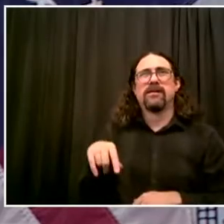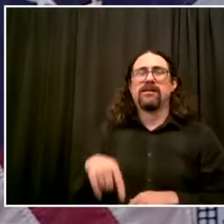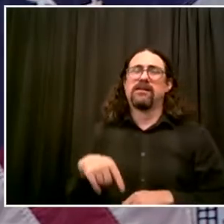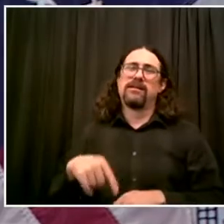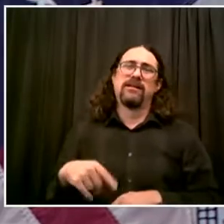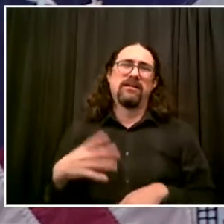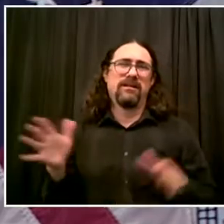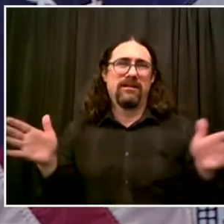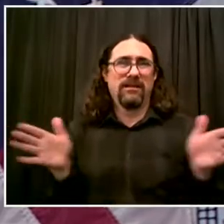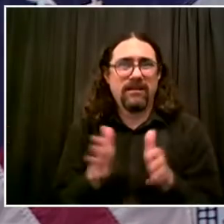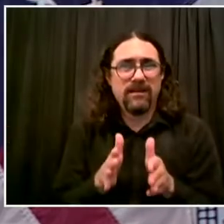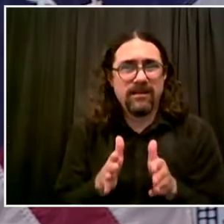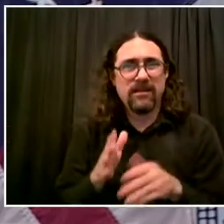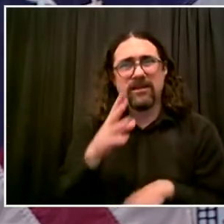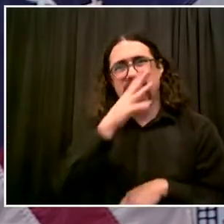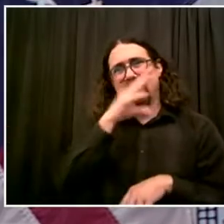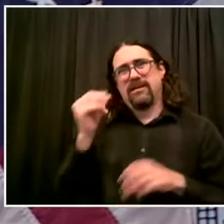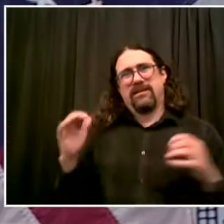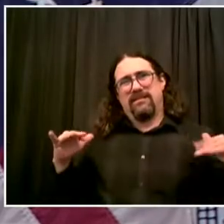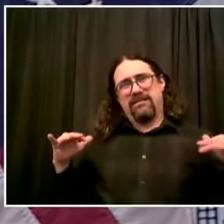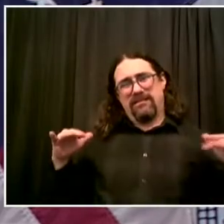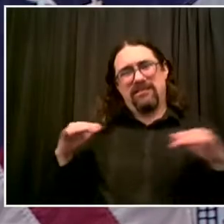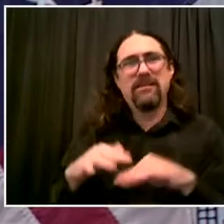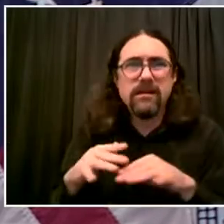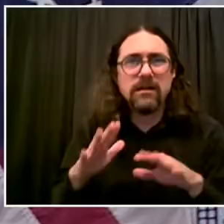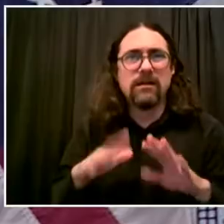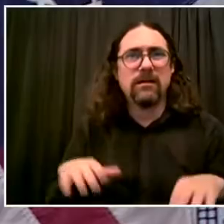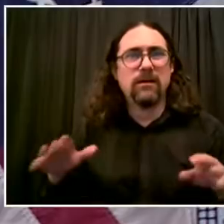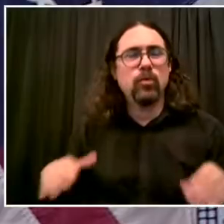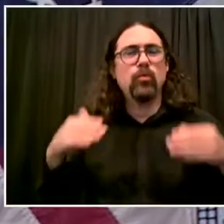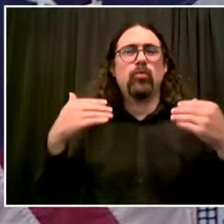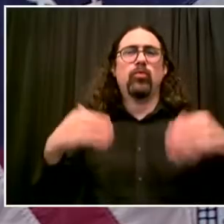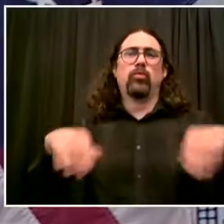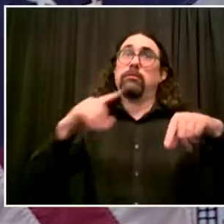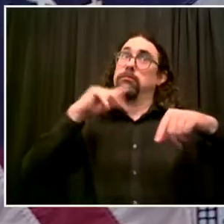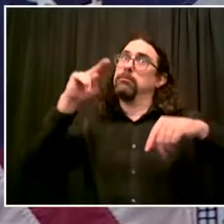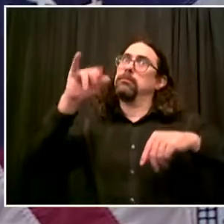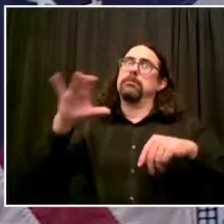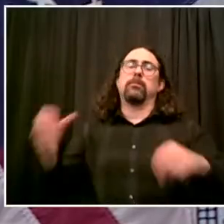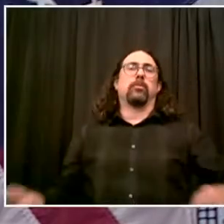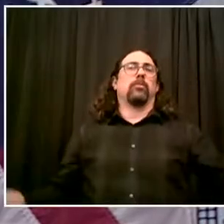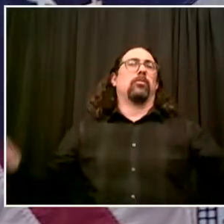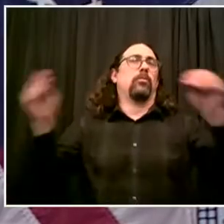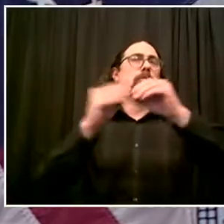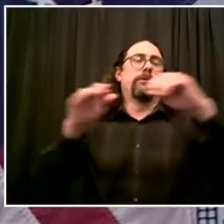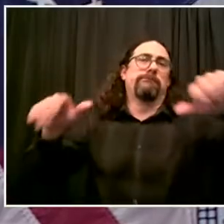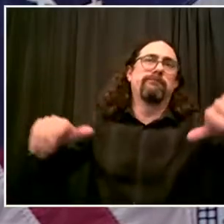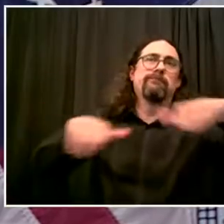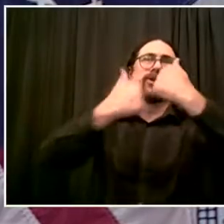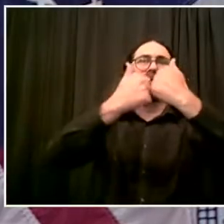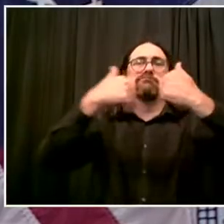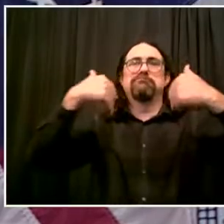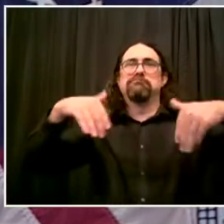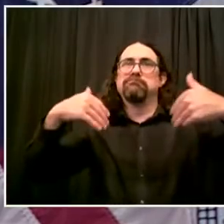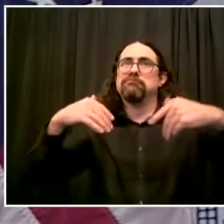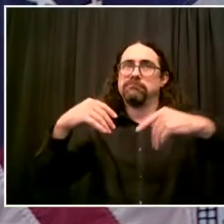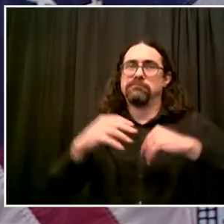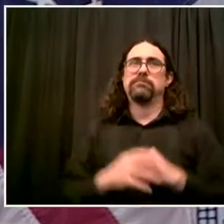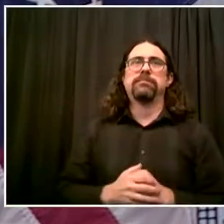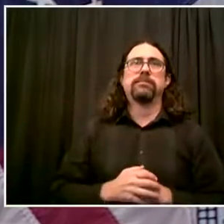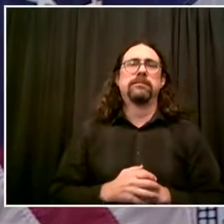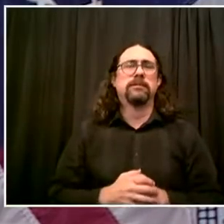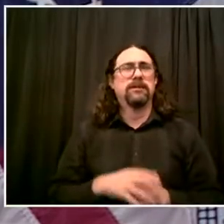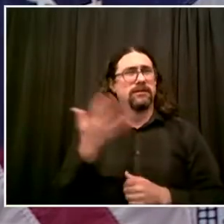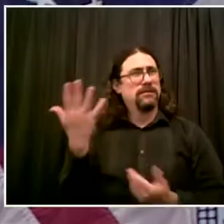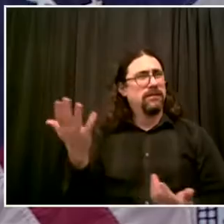run, and I'm knocking wood as I say it, this good run of keeping those indicators down, keeping the city healthy, not allowing the disease to come